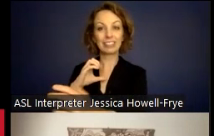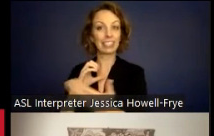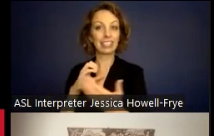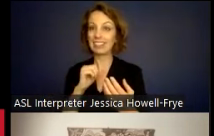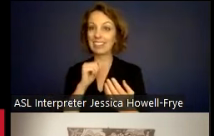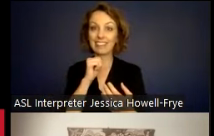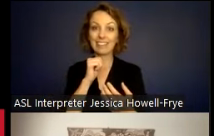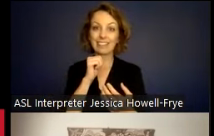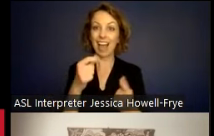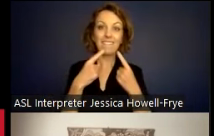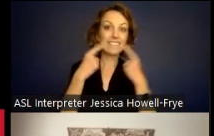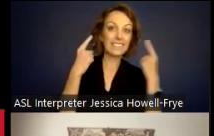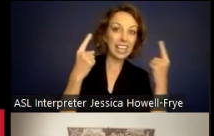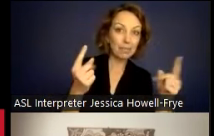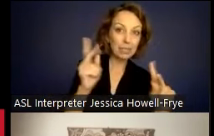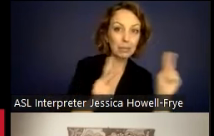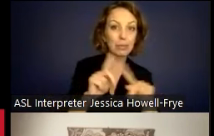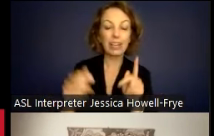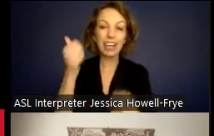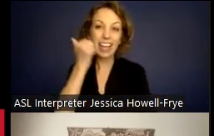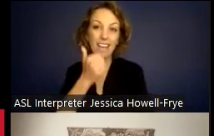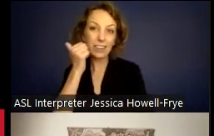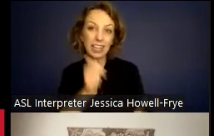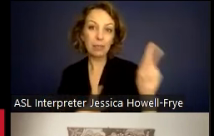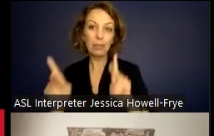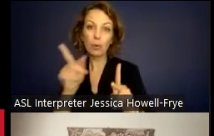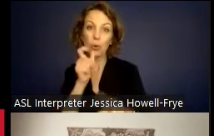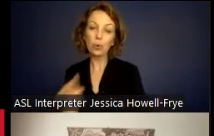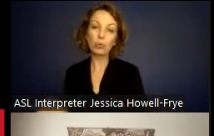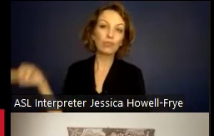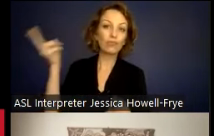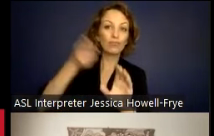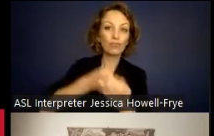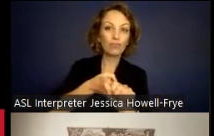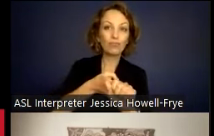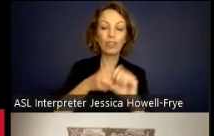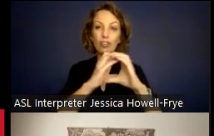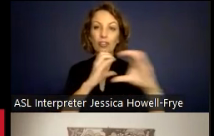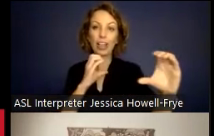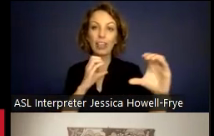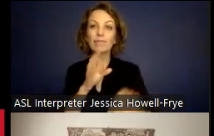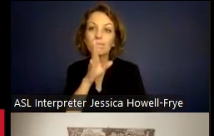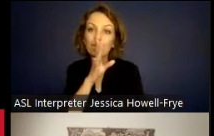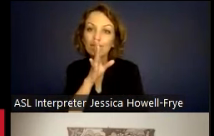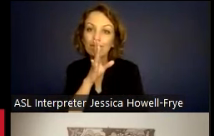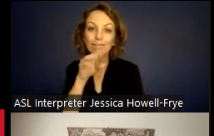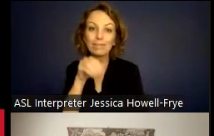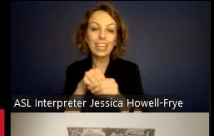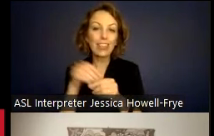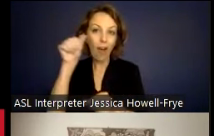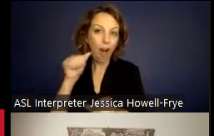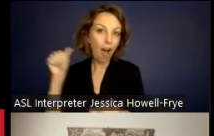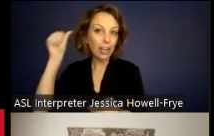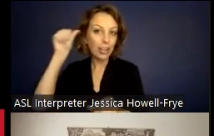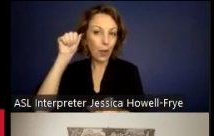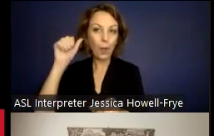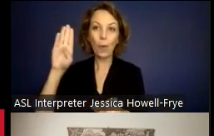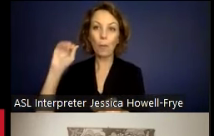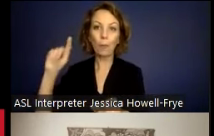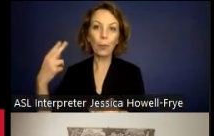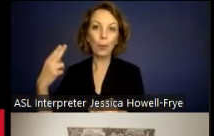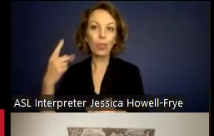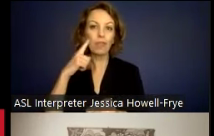or on reality TV, but people who come in the audio booth with a loved one whose story they want to honor for a 40-minute conversation. And you can